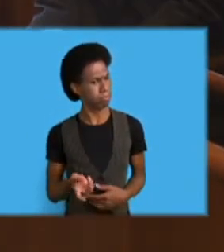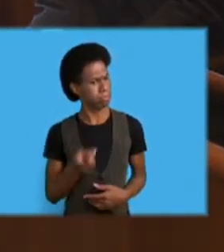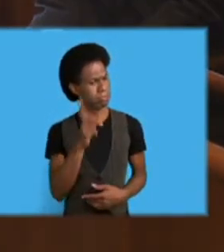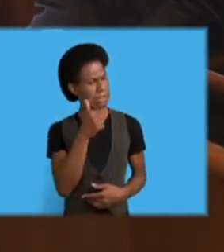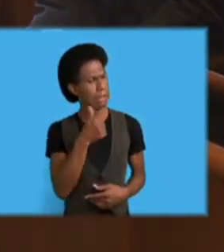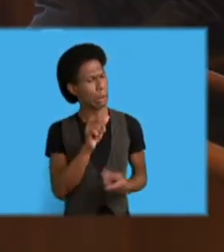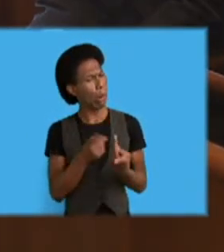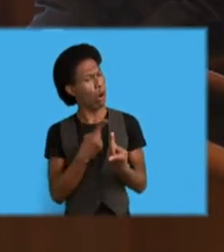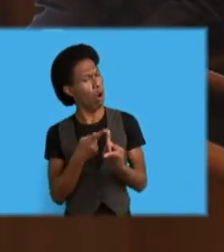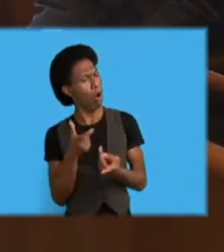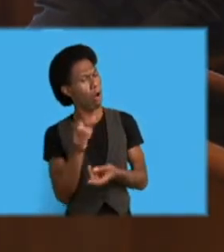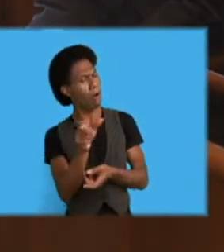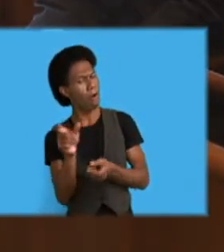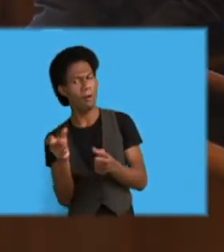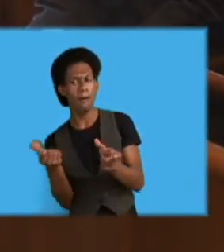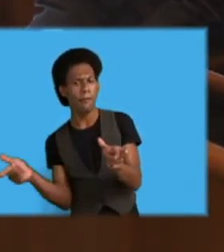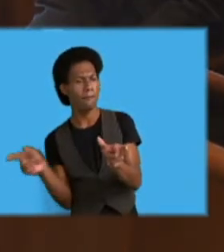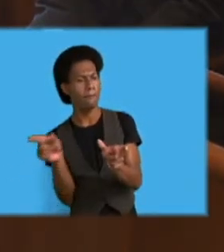crap.